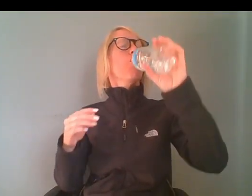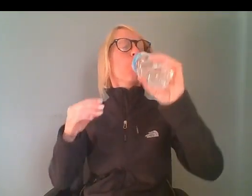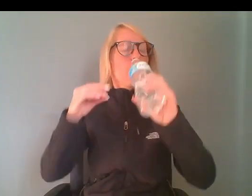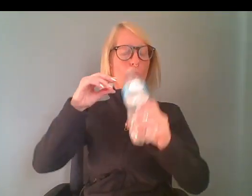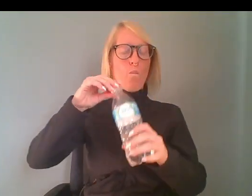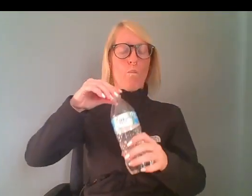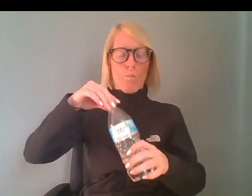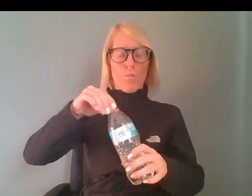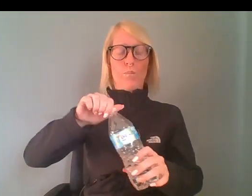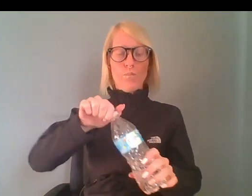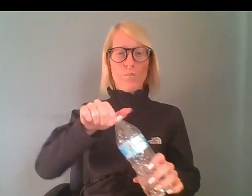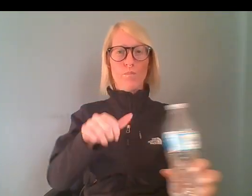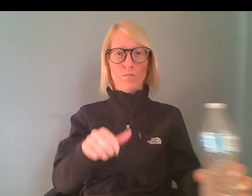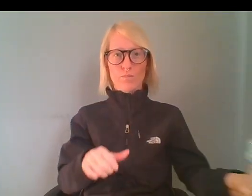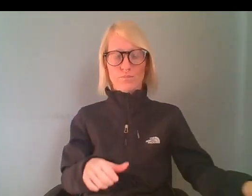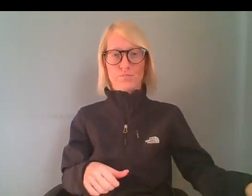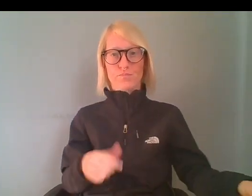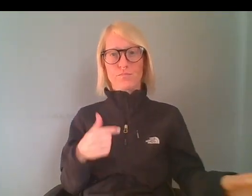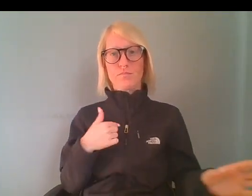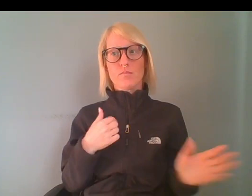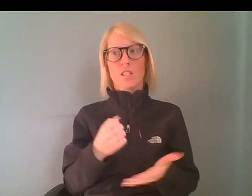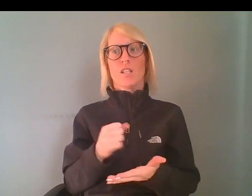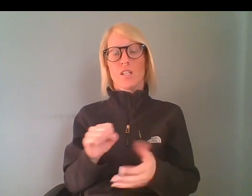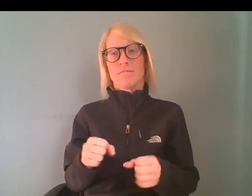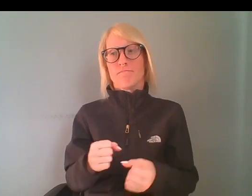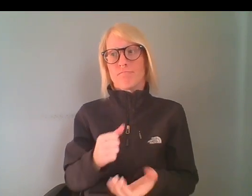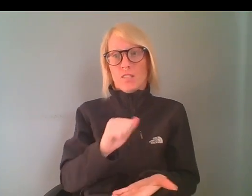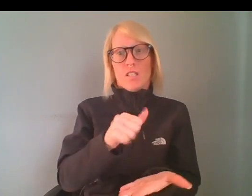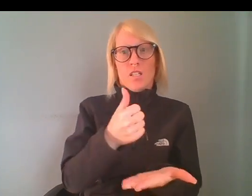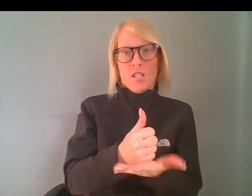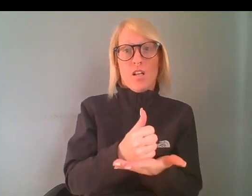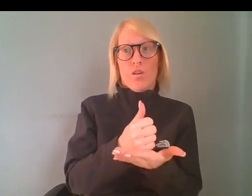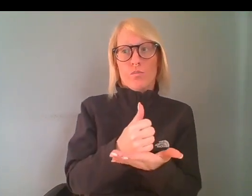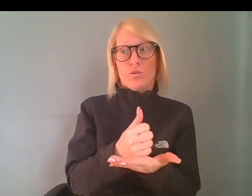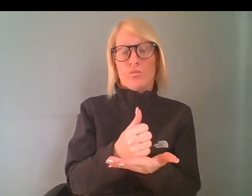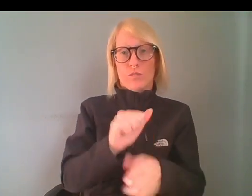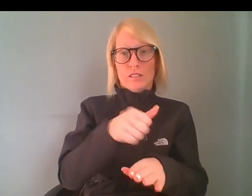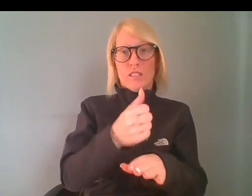I can help you set up if you're ready to blog away.